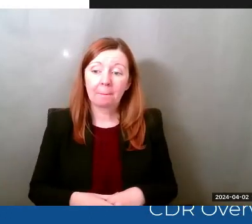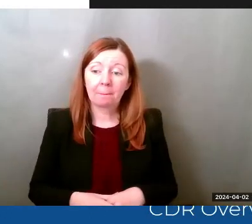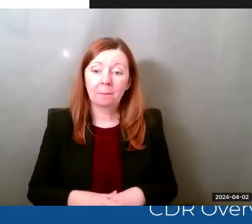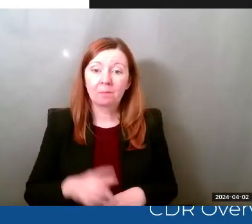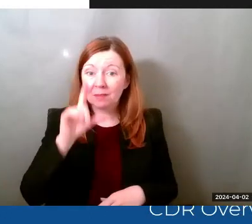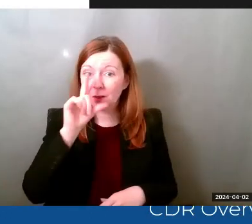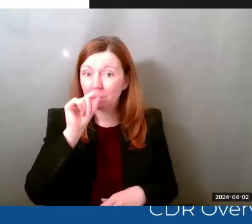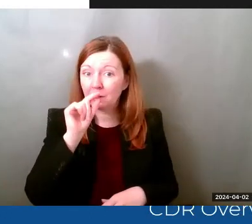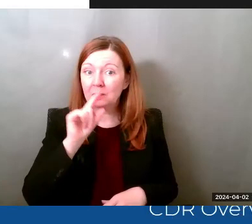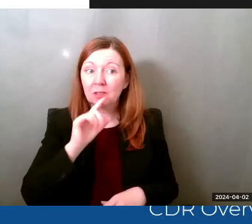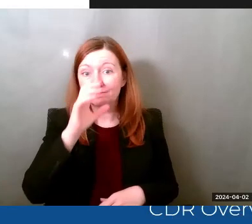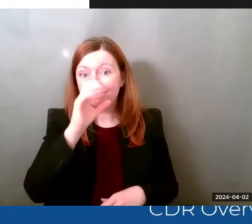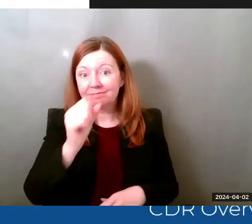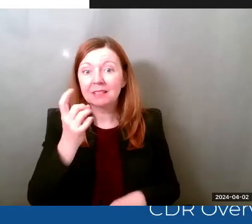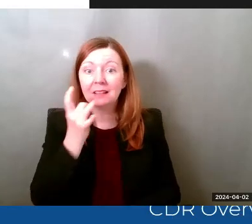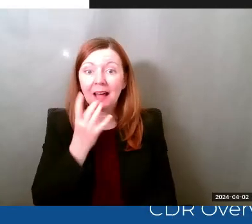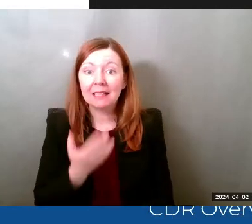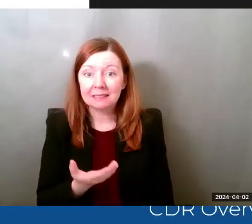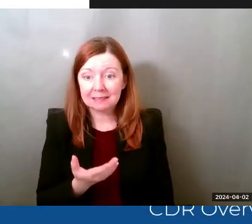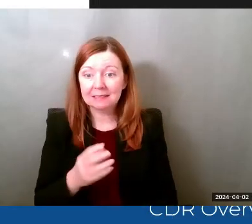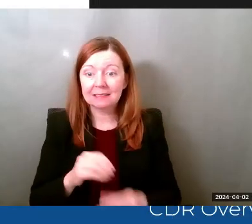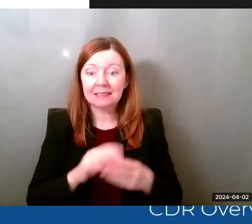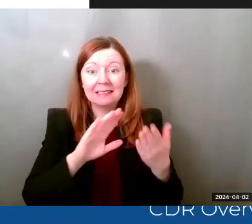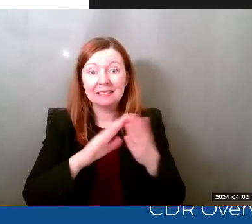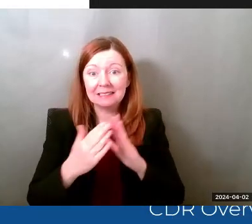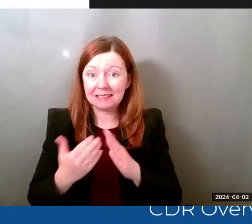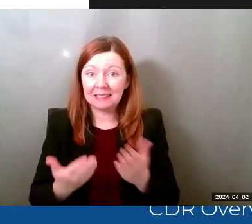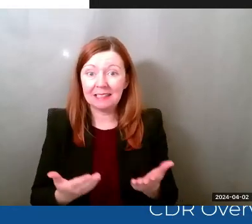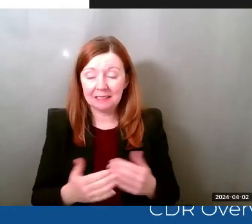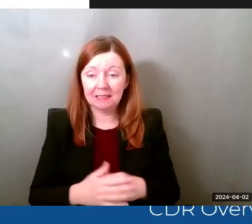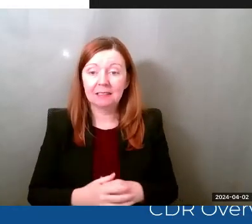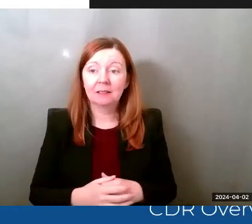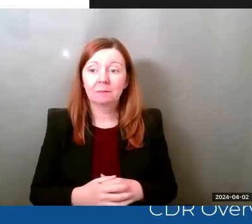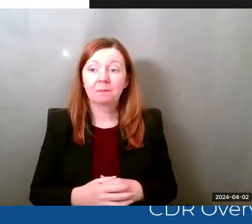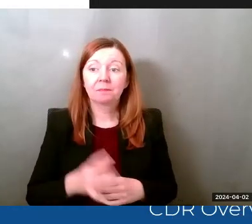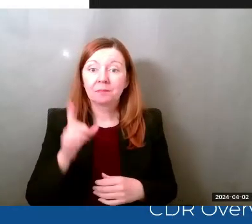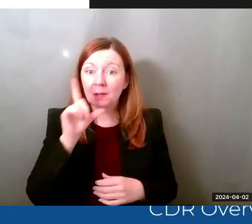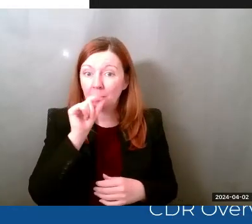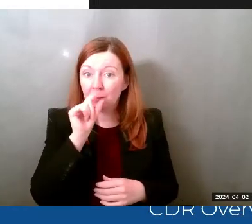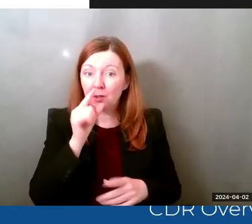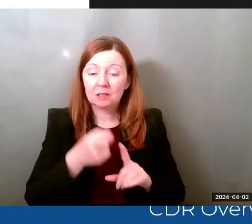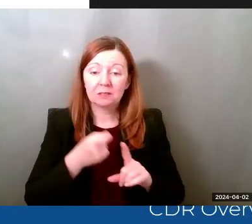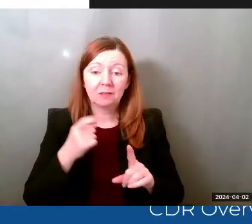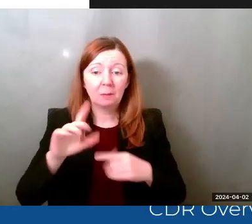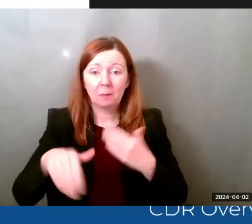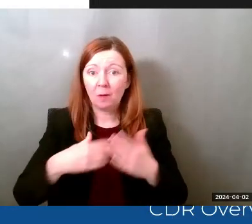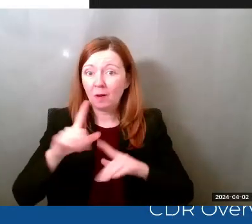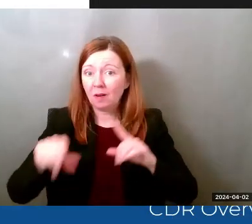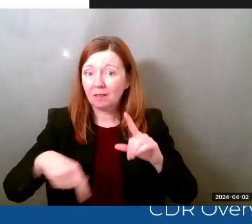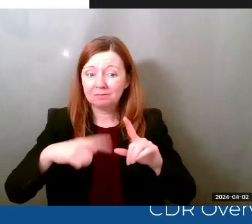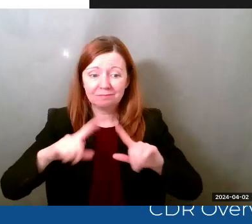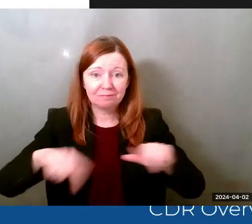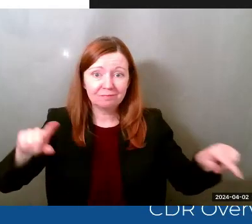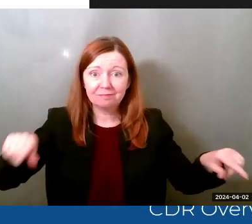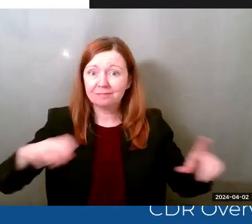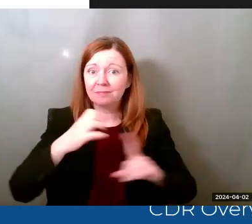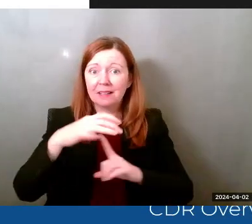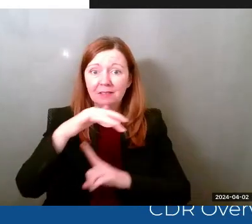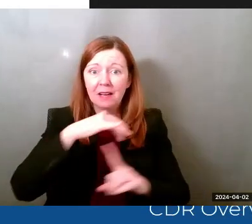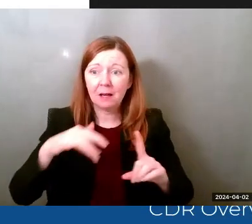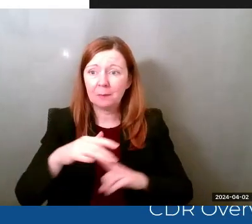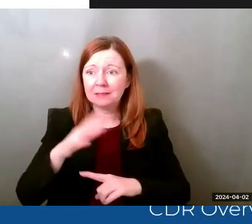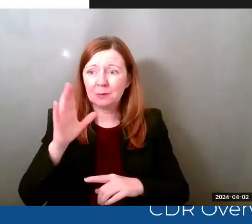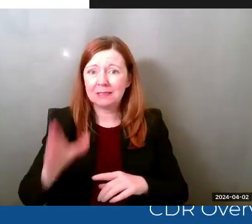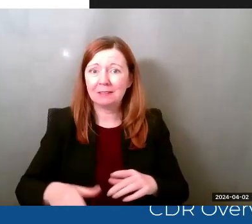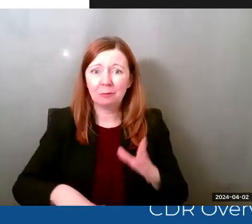Birds are attracted to the lights in the city. Birds from all kinds of environments that would never be found